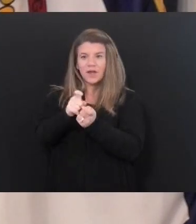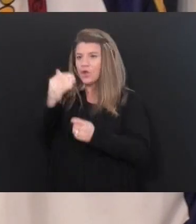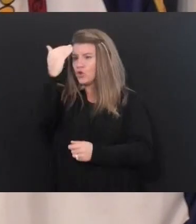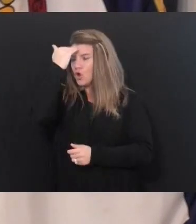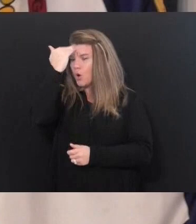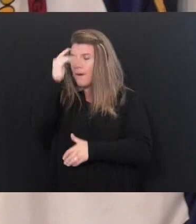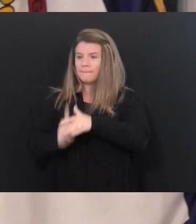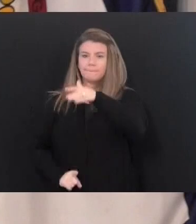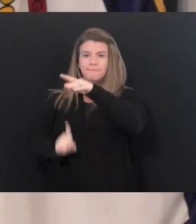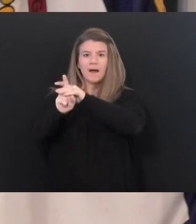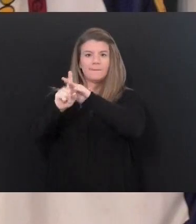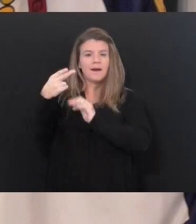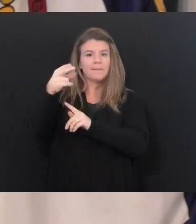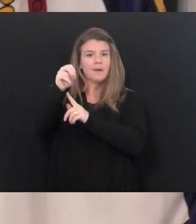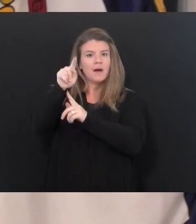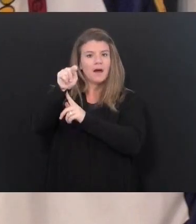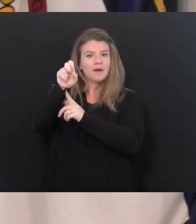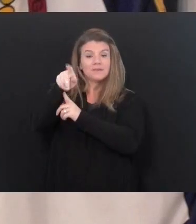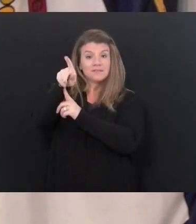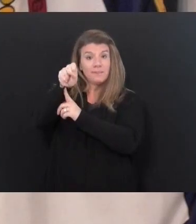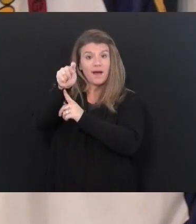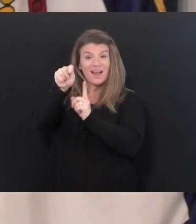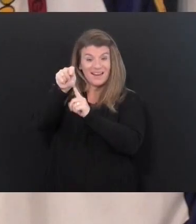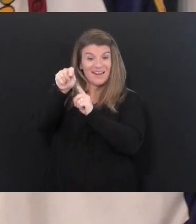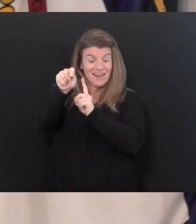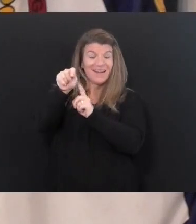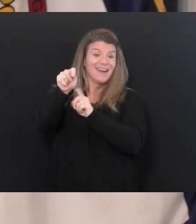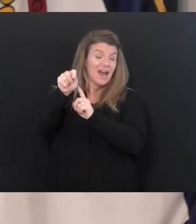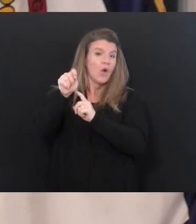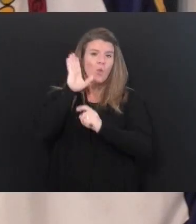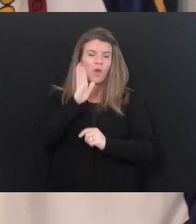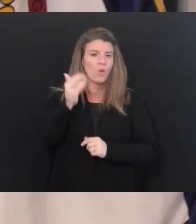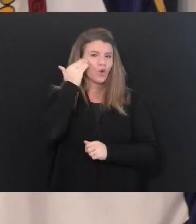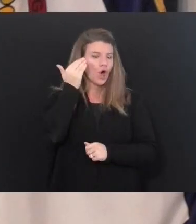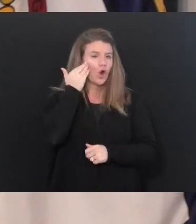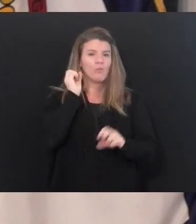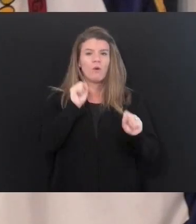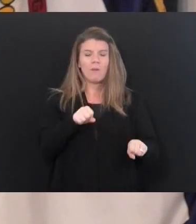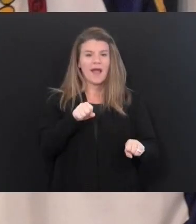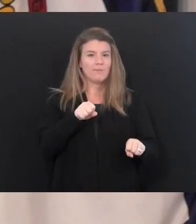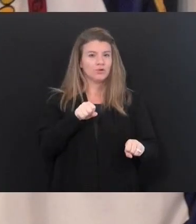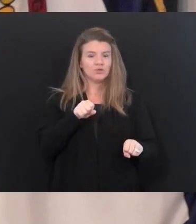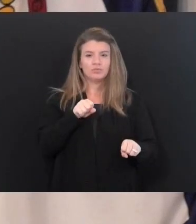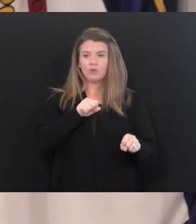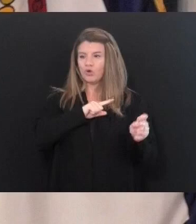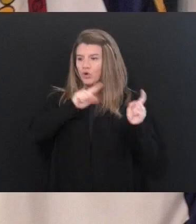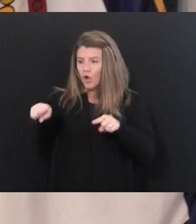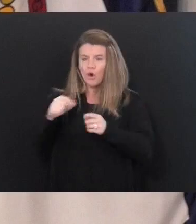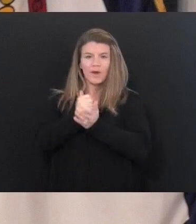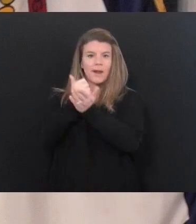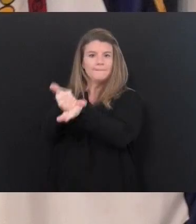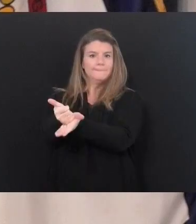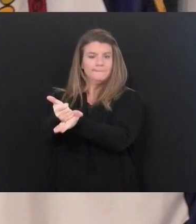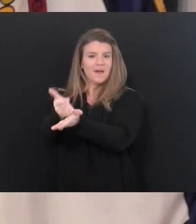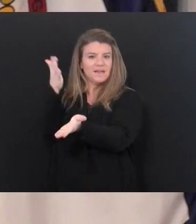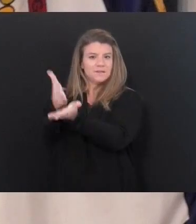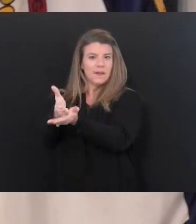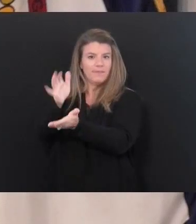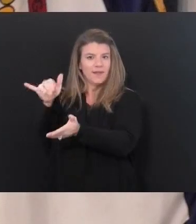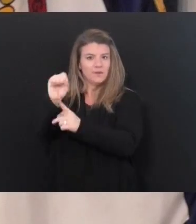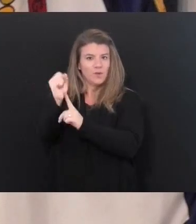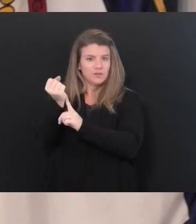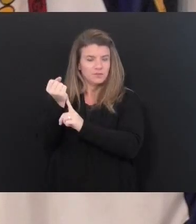hot spot, of which then we need to absolutely be able to run to the fire and stop it.